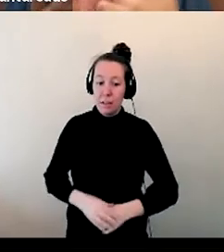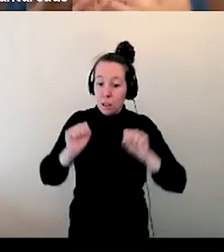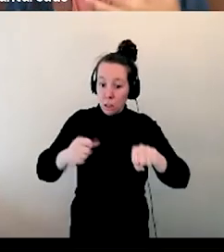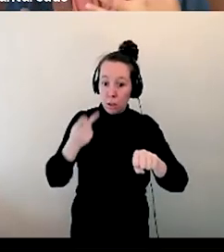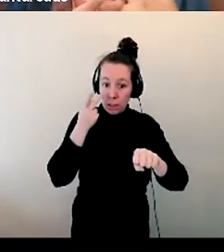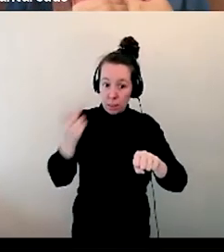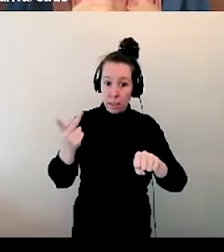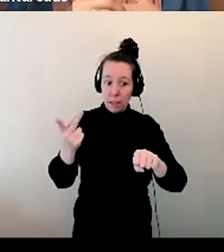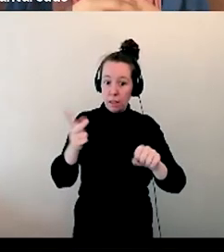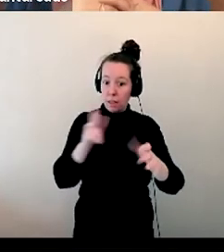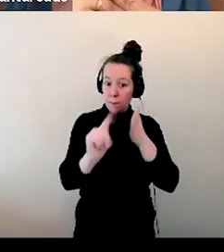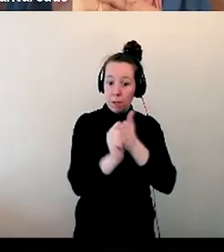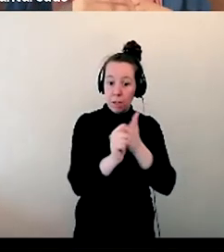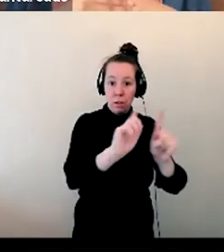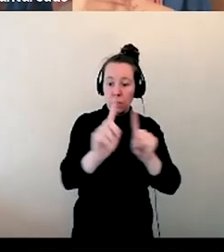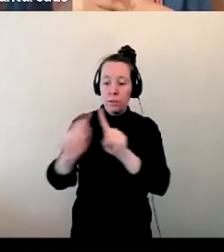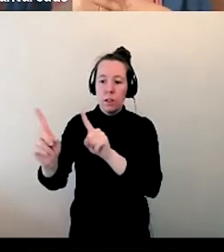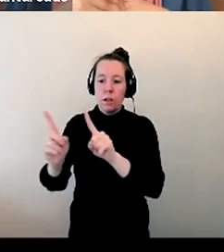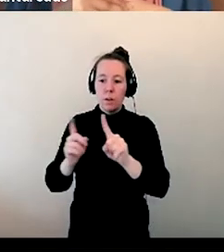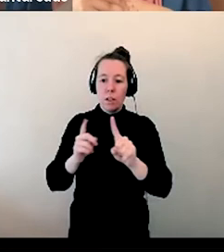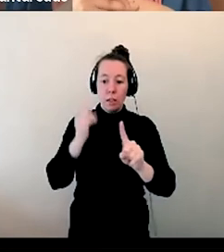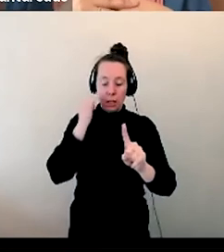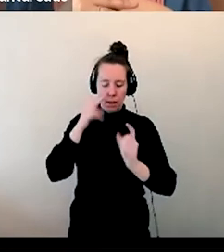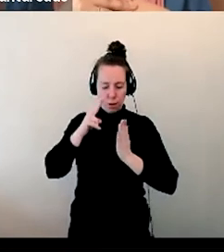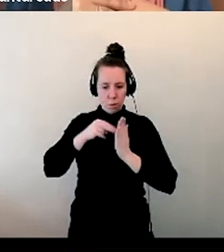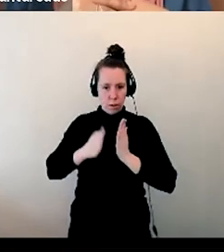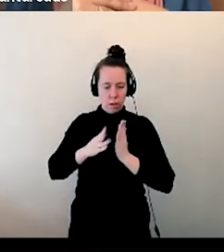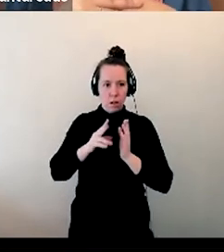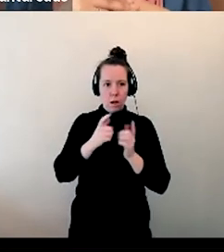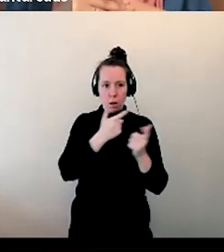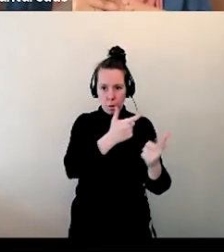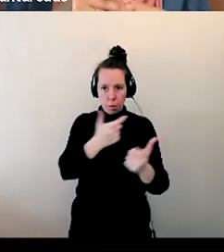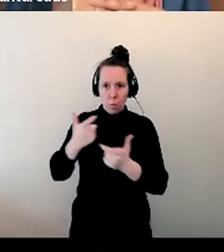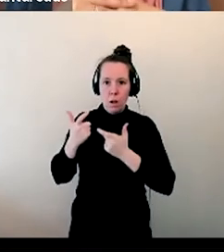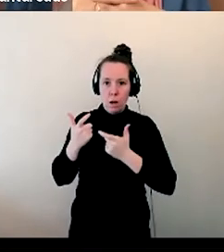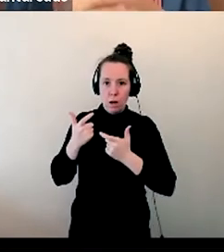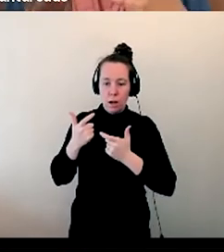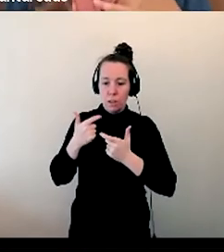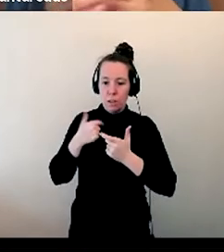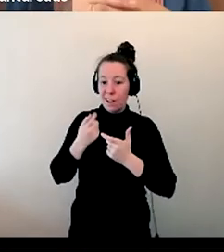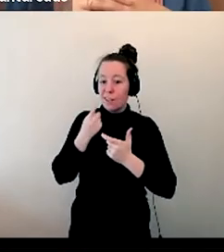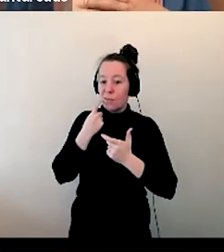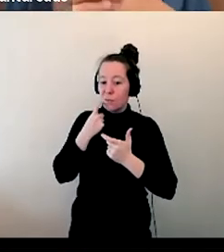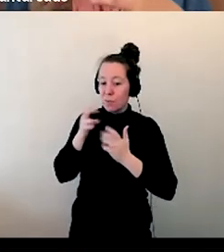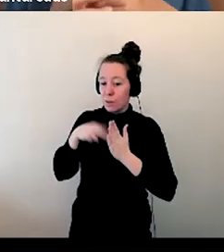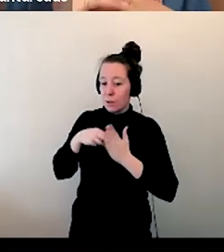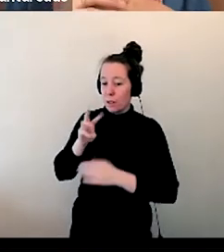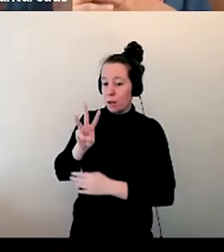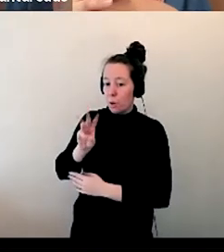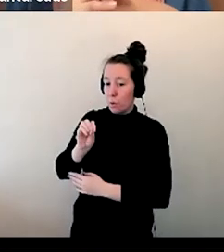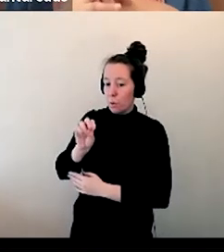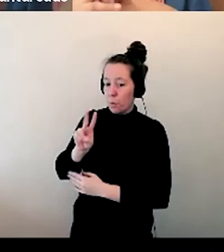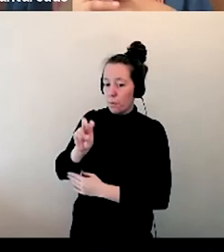reading in each other. And like, sometimes I read a book, like I just finished This Woven Kingdom, or not just, but I finished it like a month